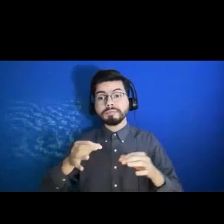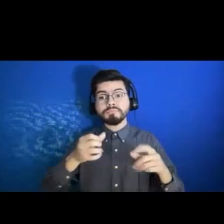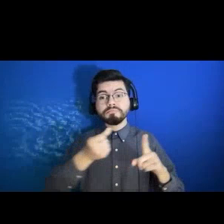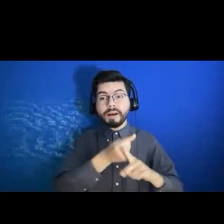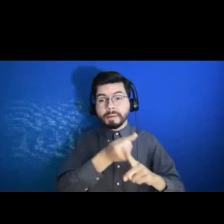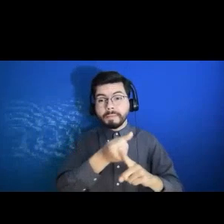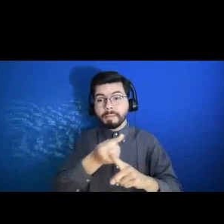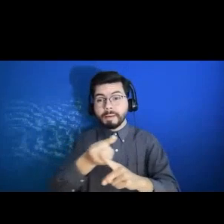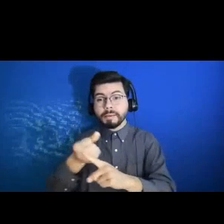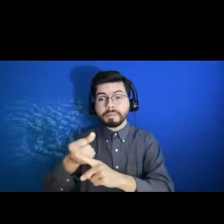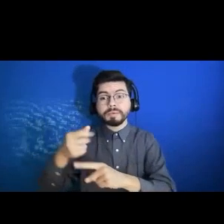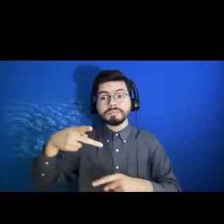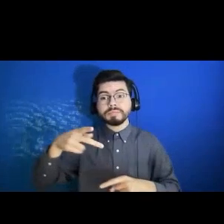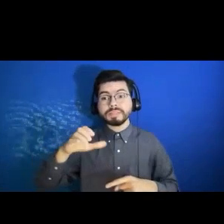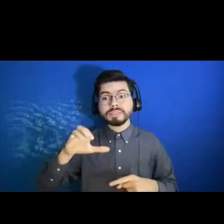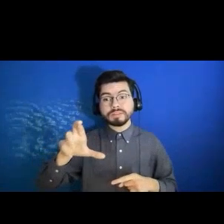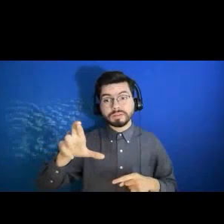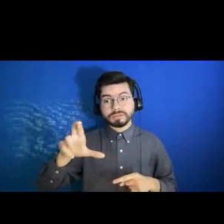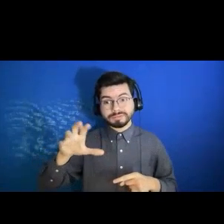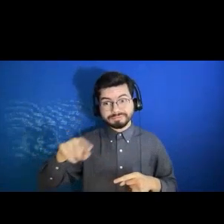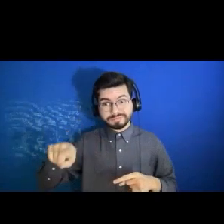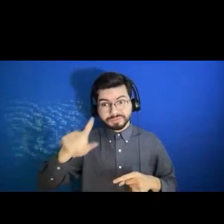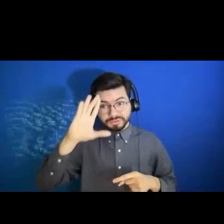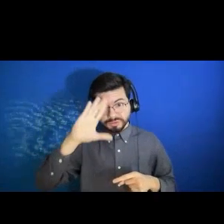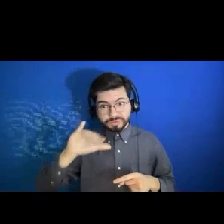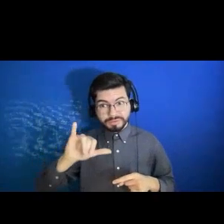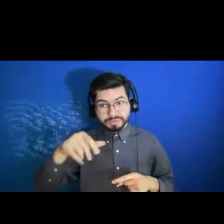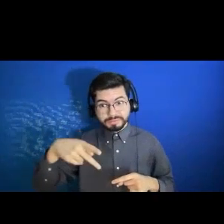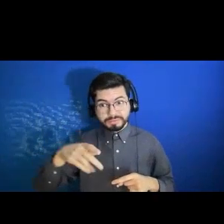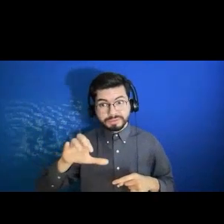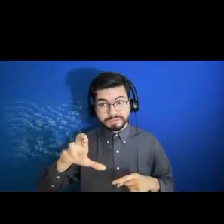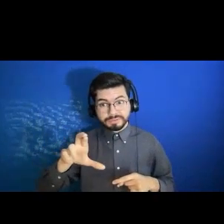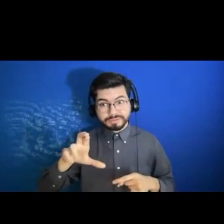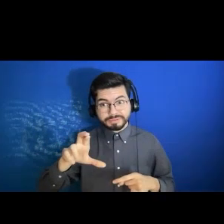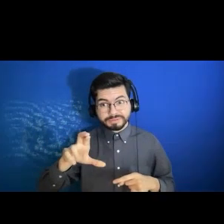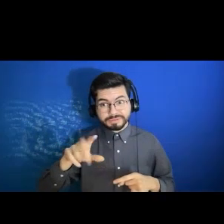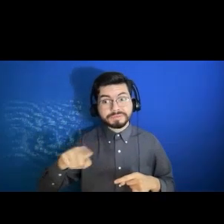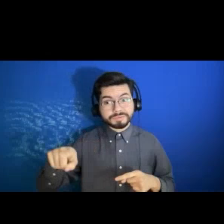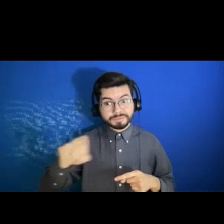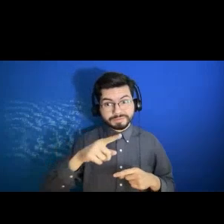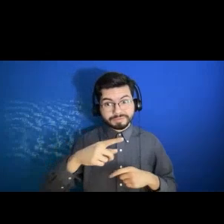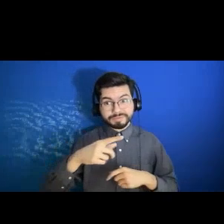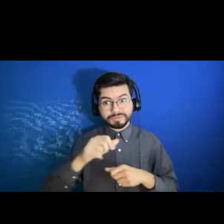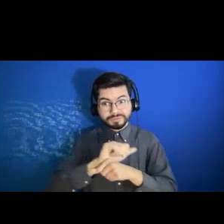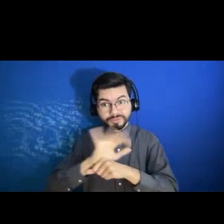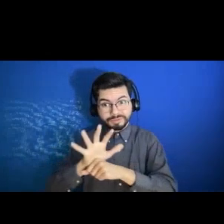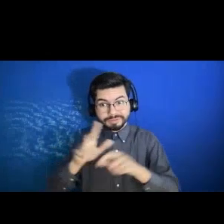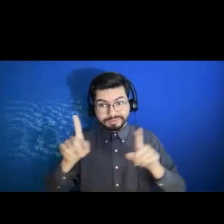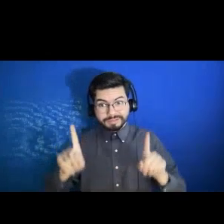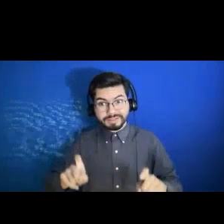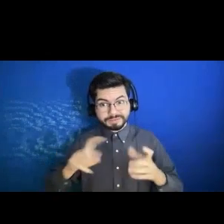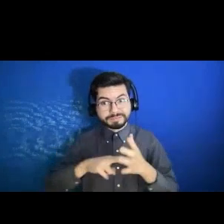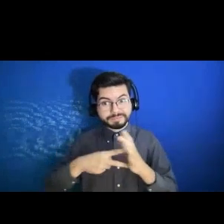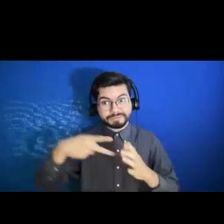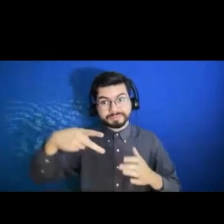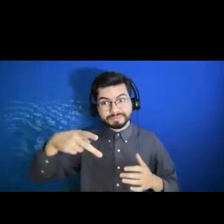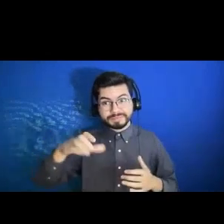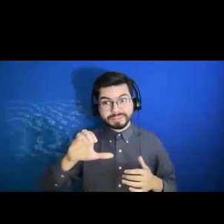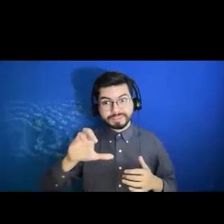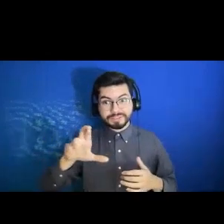last few years? Anybody know what that from what? If anybody take a COVID test, you've taken a PCR COVID test. And what these